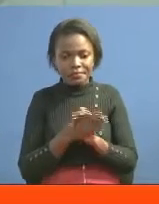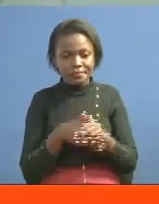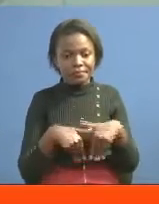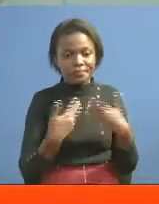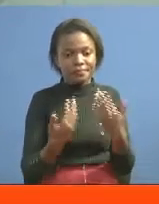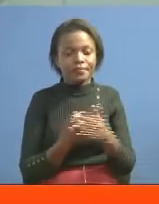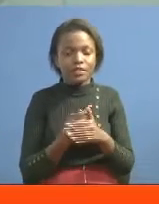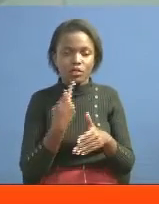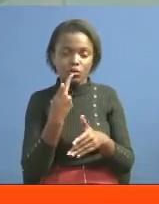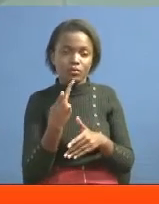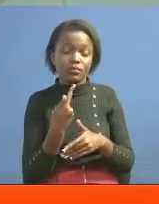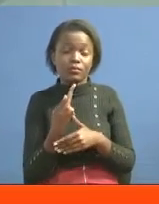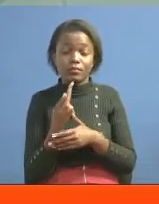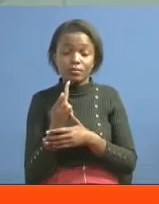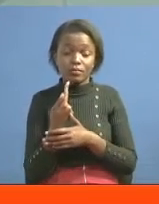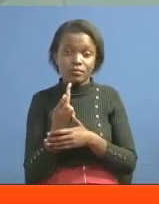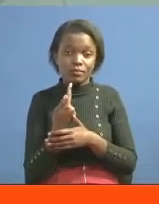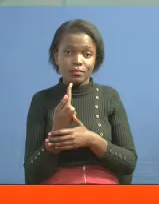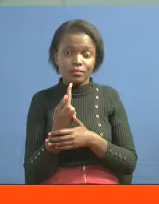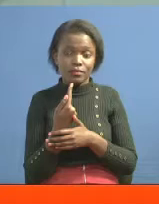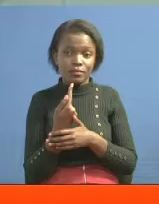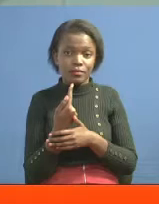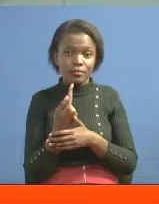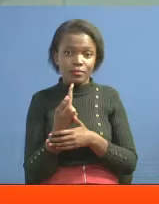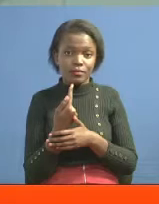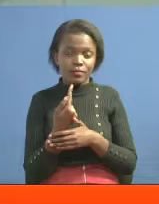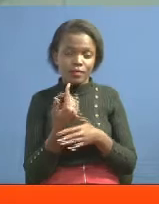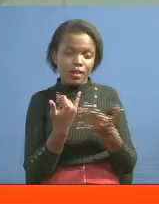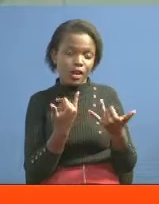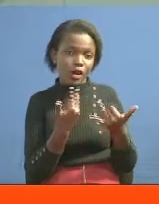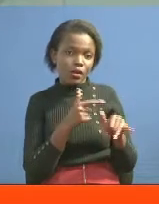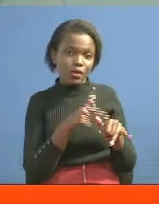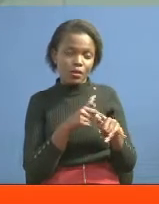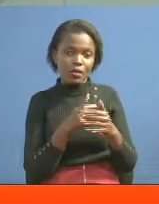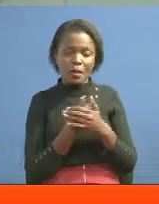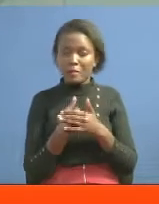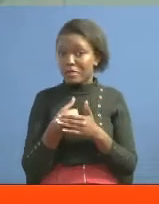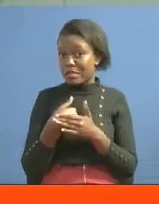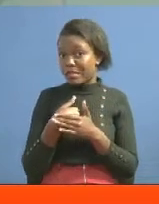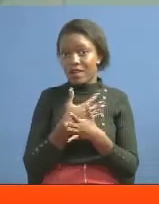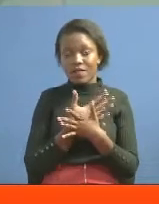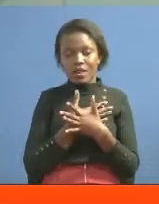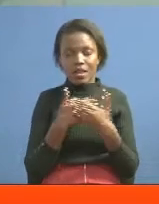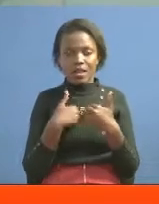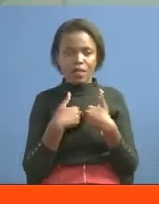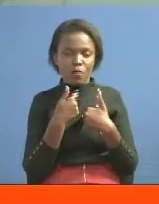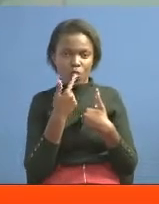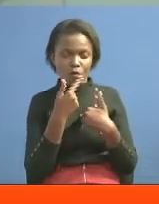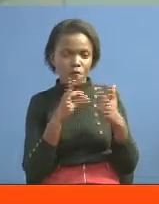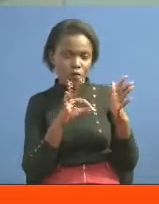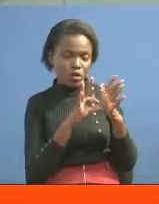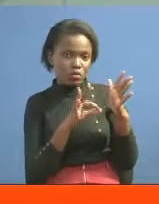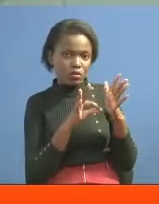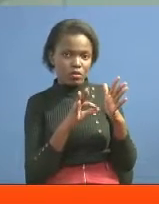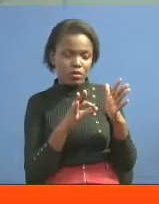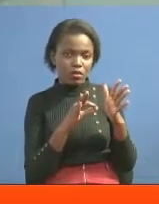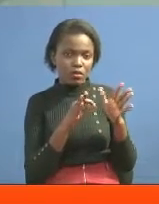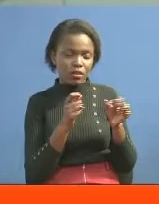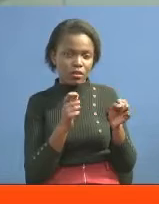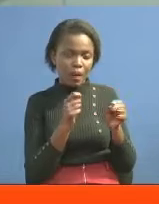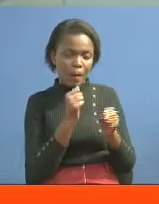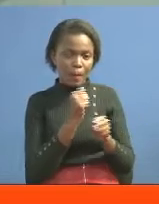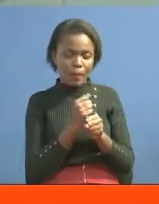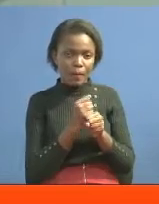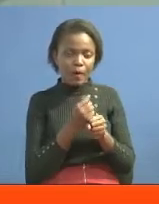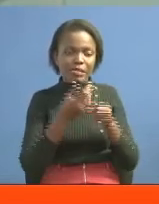regrettable. And so right now is an opportune time. I have a friend who opened a factory for making face masks, for